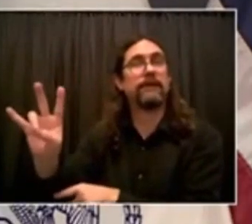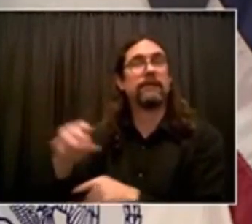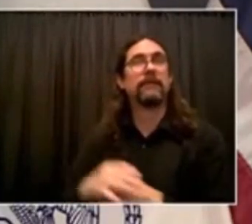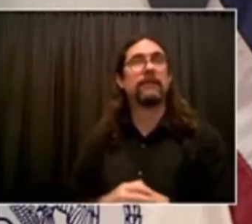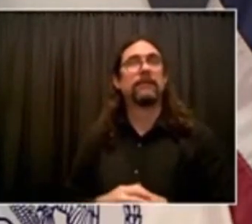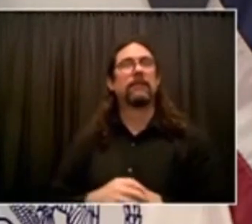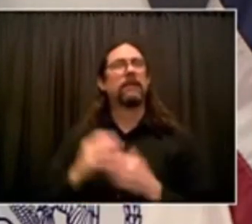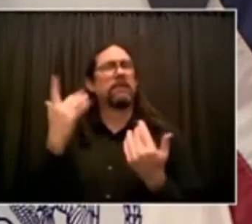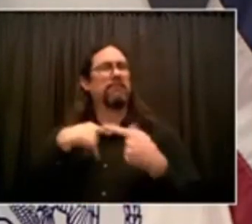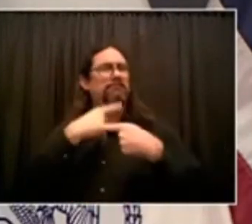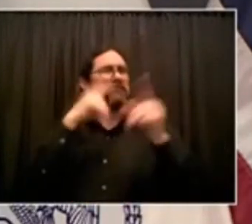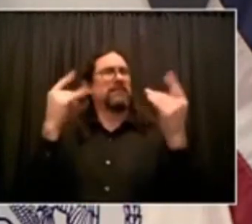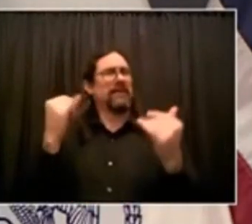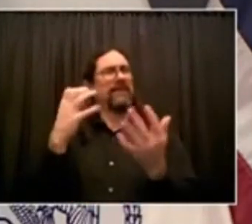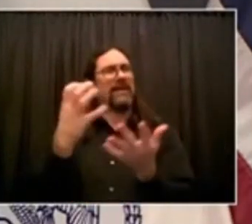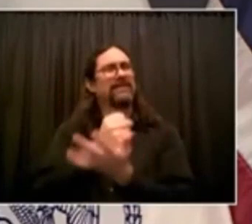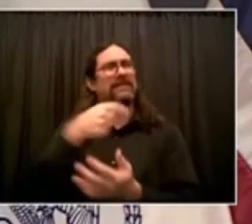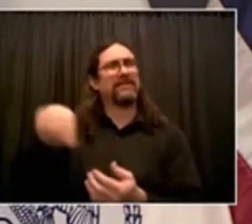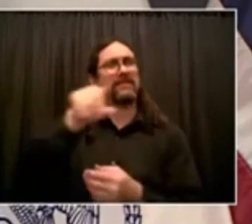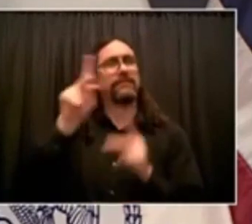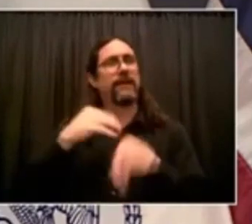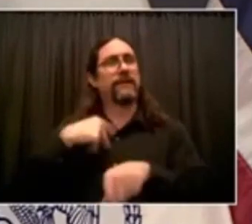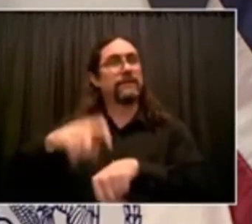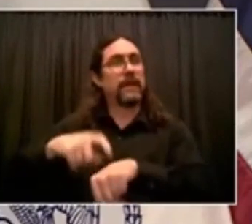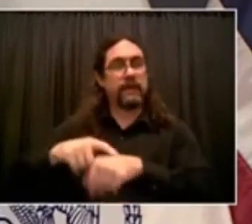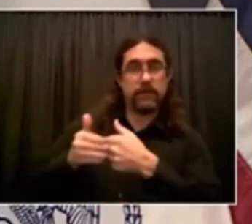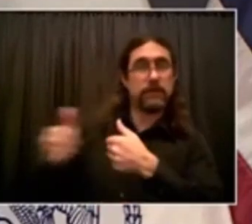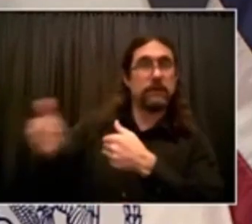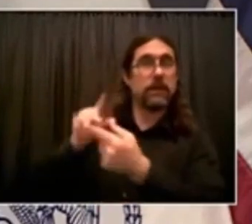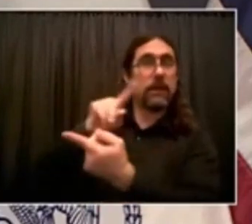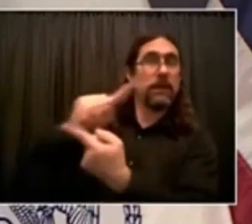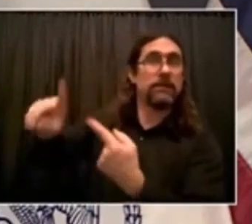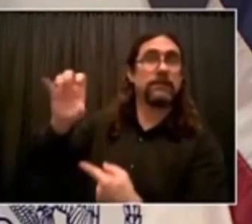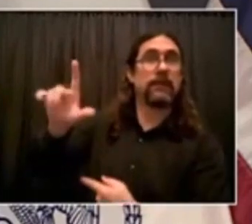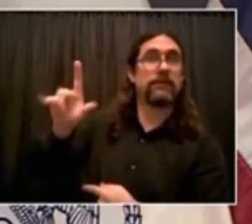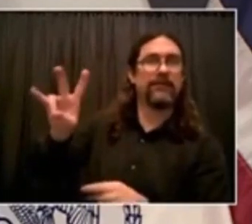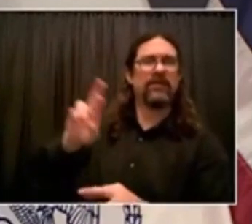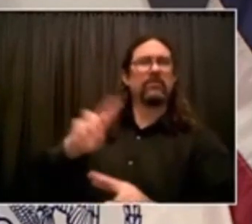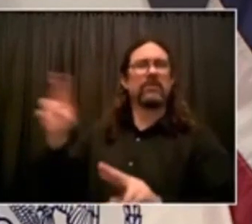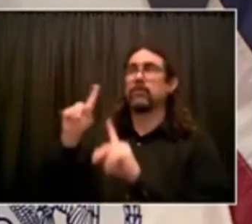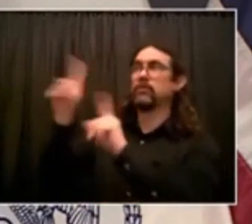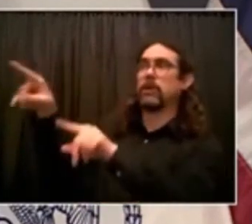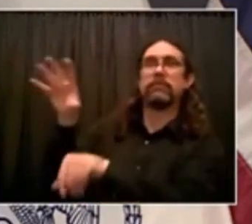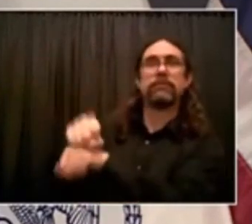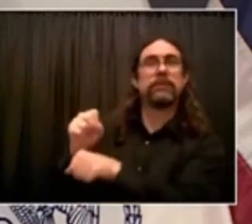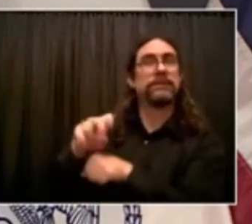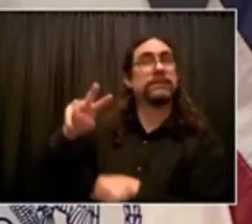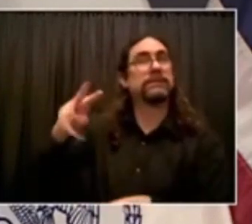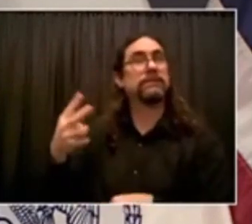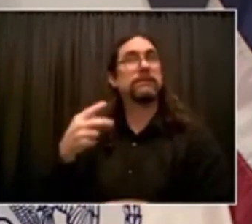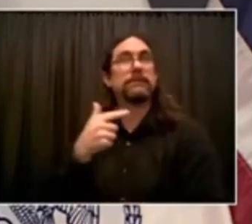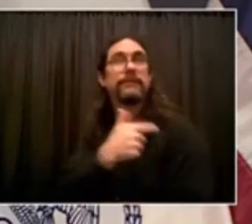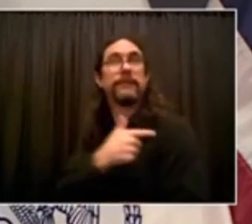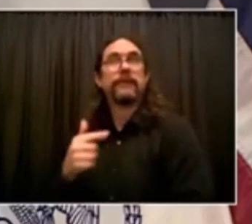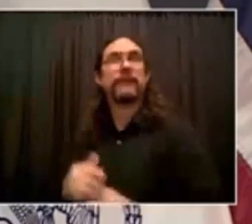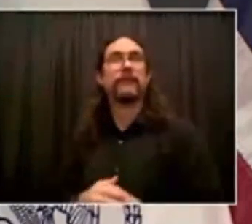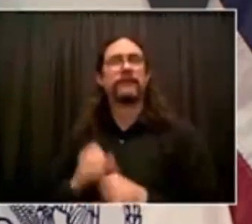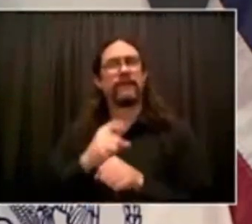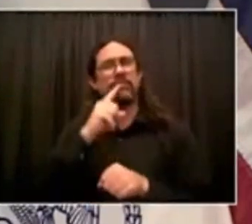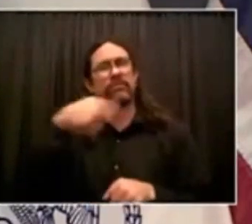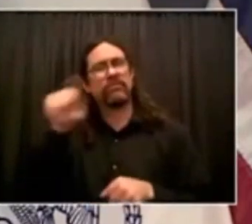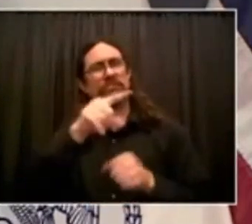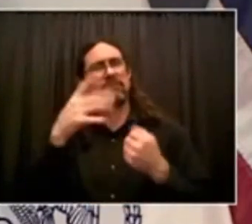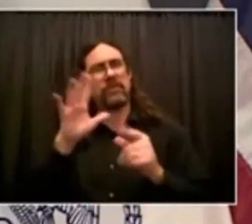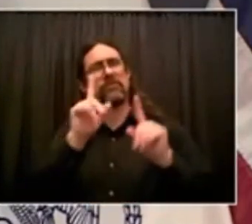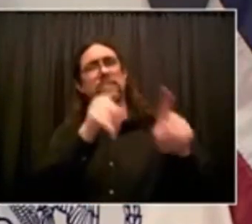to up the ante here. We want to also encourage folks to get that second dose. Vast majority of New Yorkers do, and that's good news. But we've got